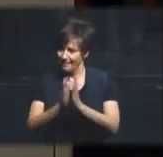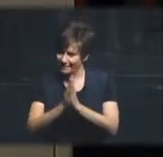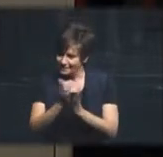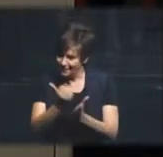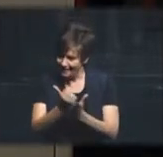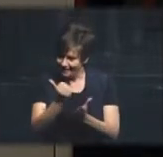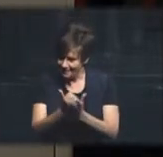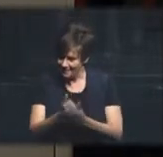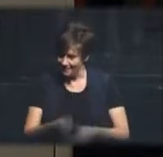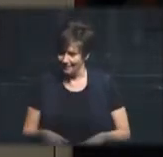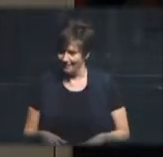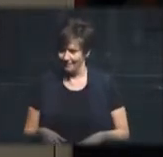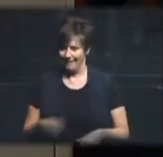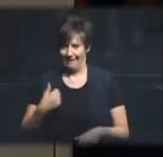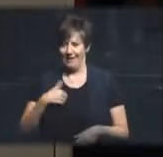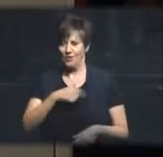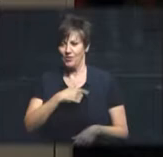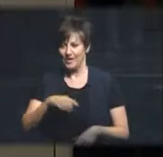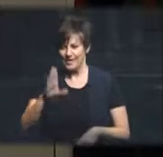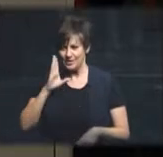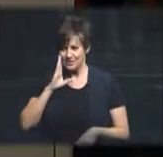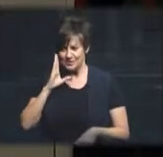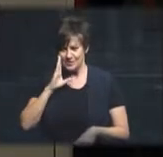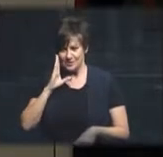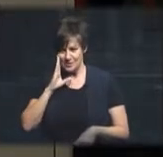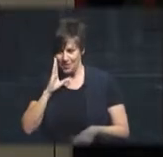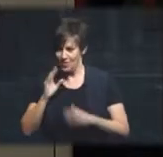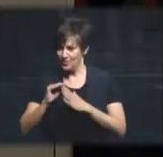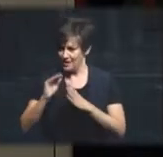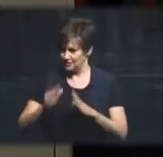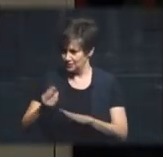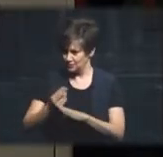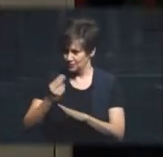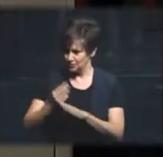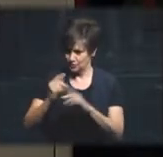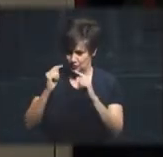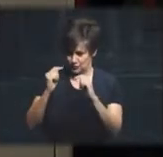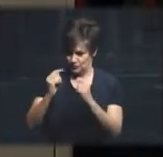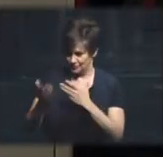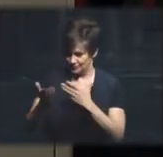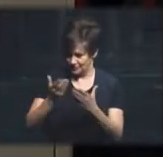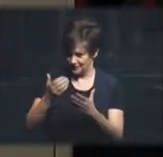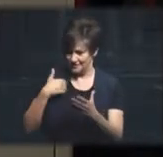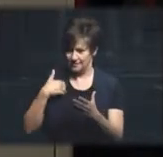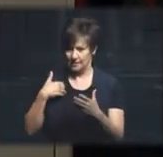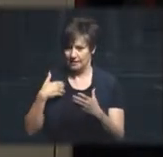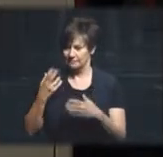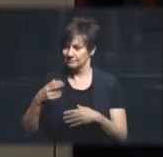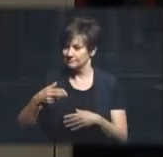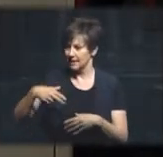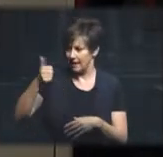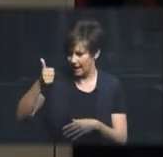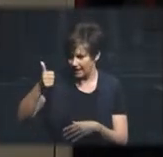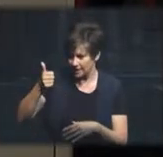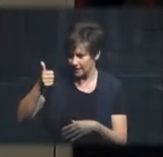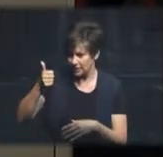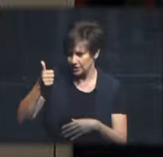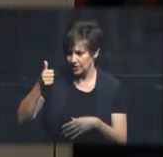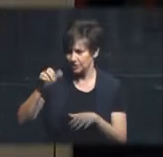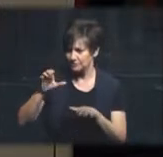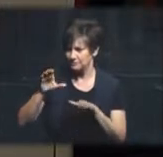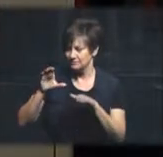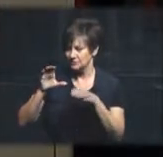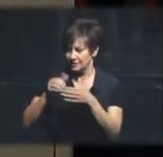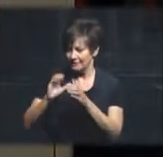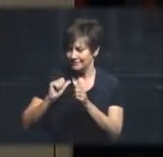and getting the help they need. And we know that students who use tutoring services have much higher course passage